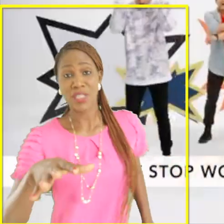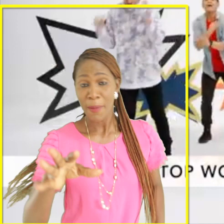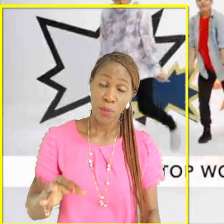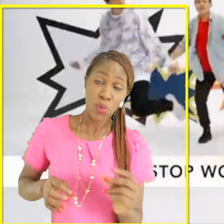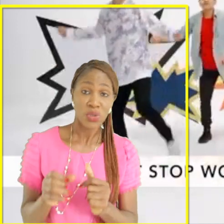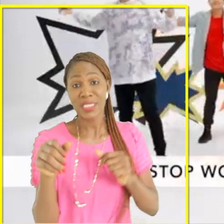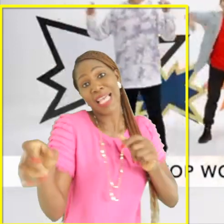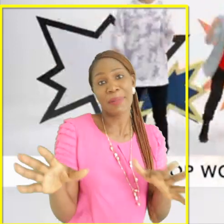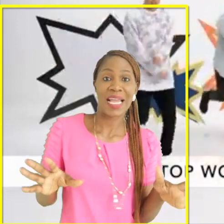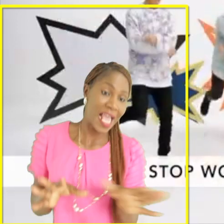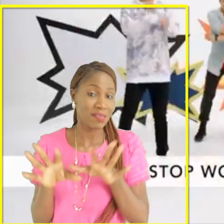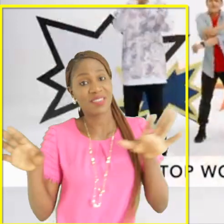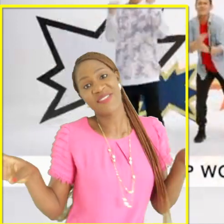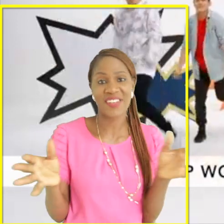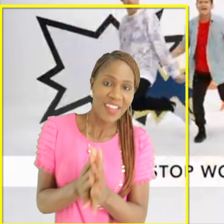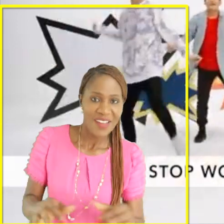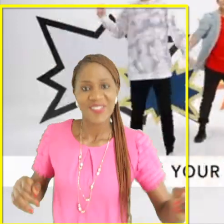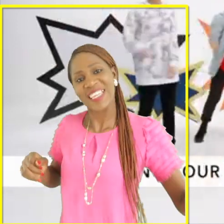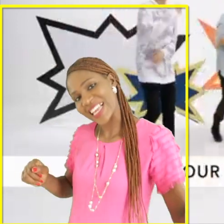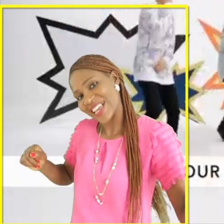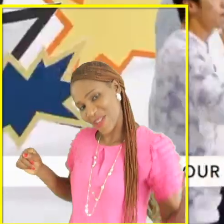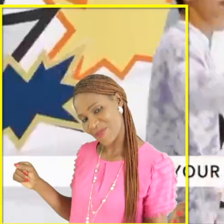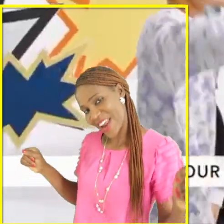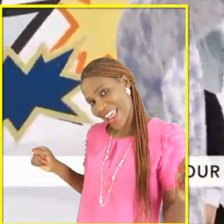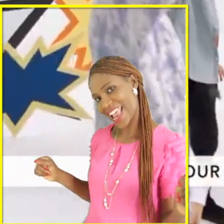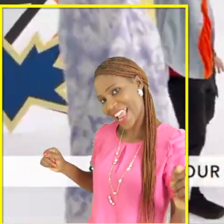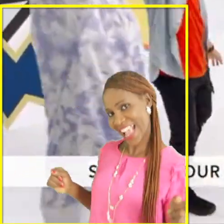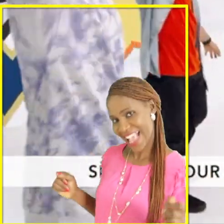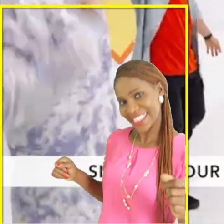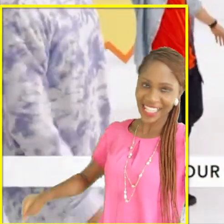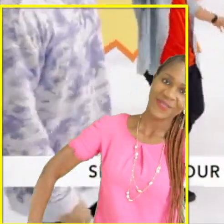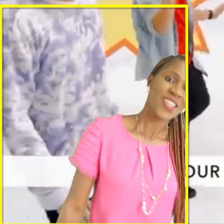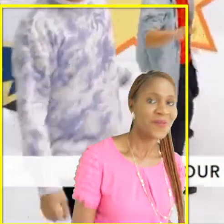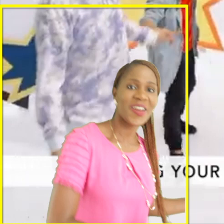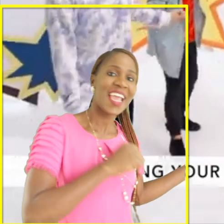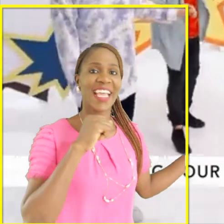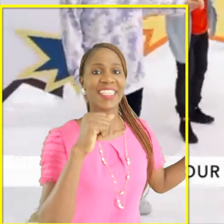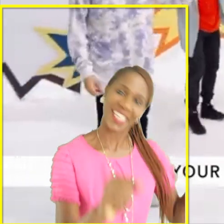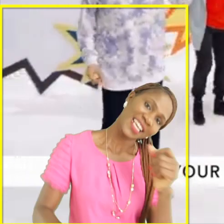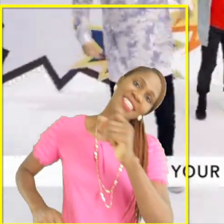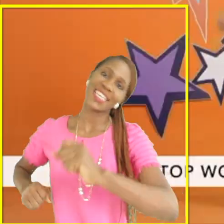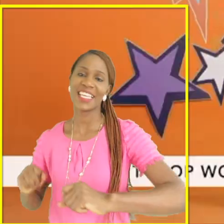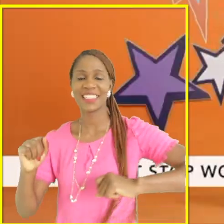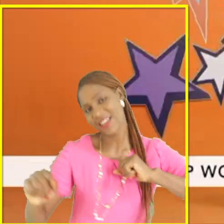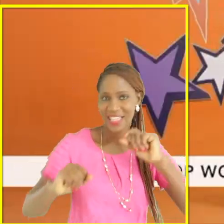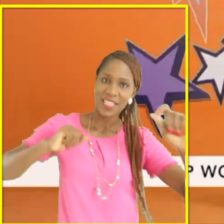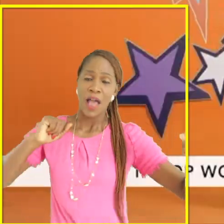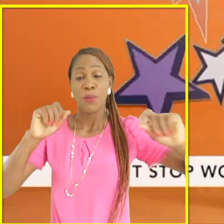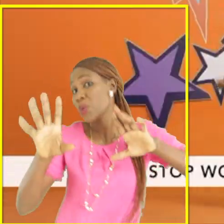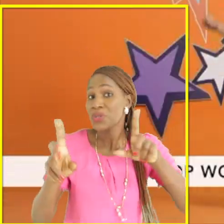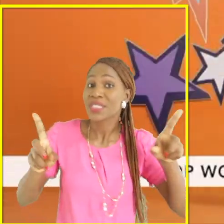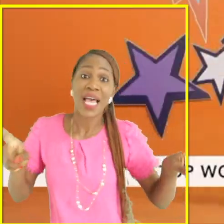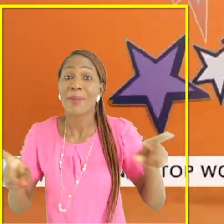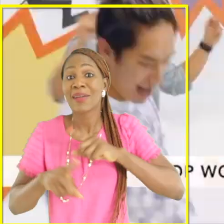can't stop, won't stop, never gonna stop singing your praise, singing your praise. I can't